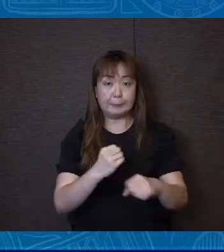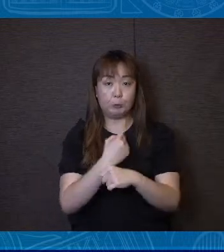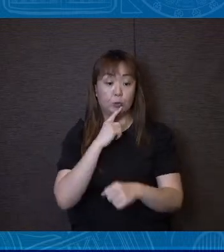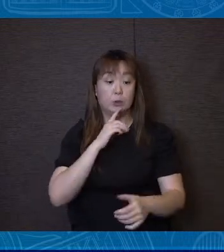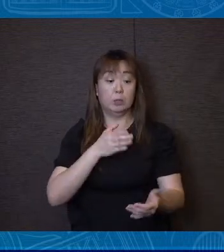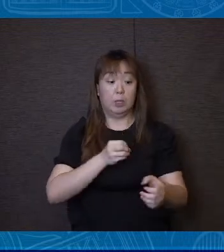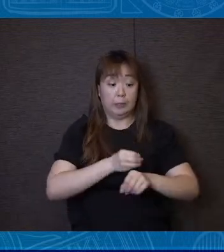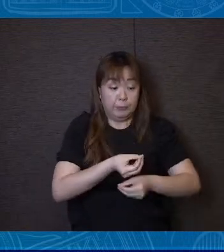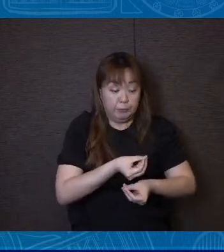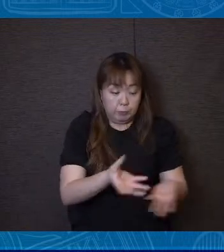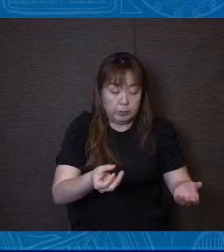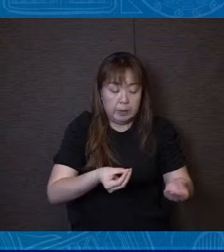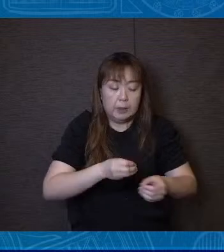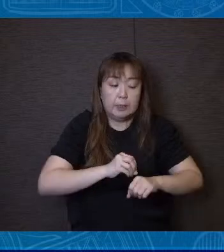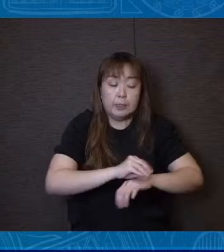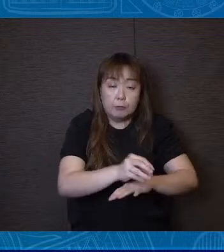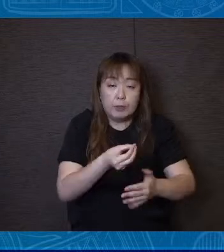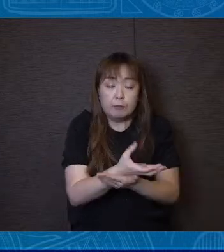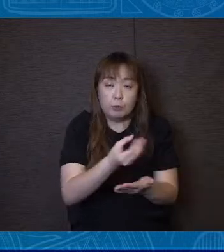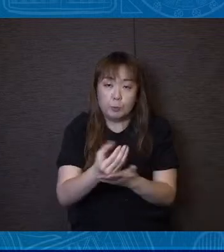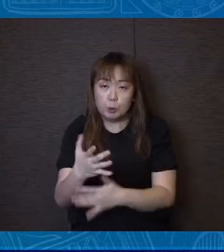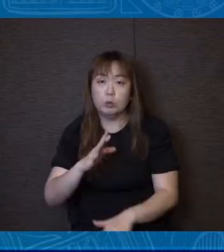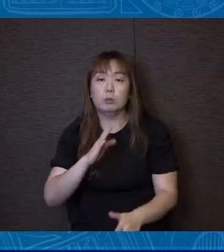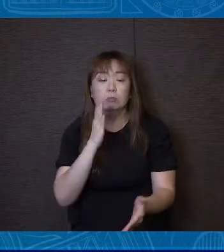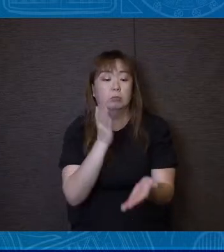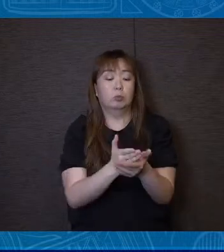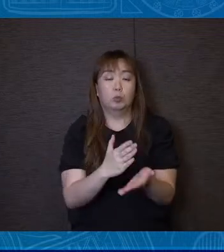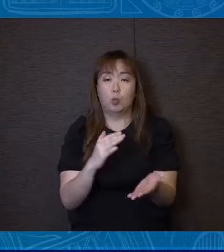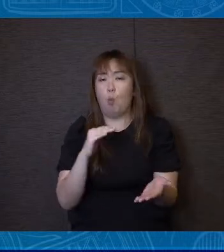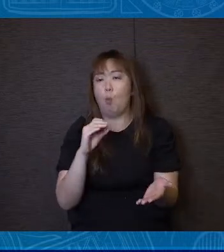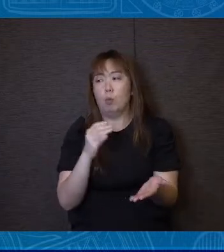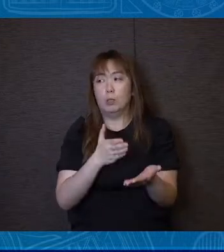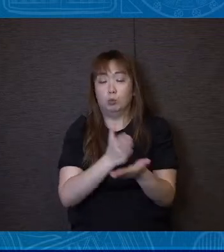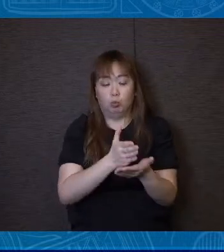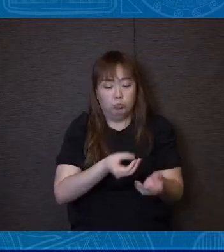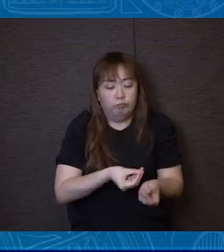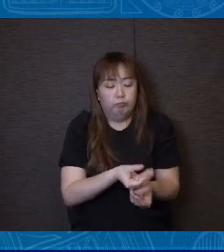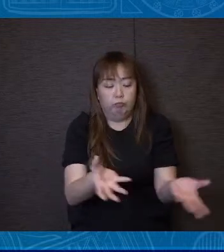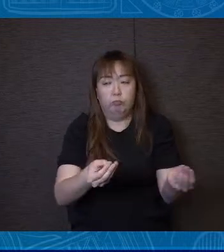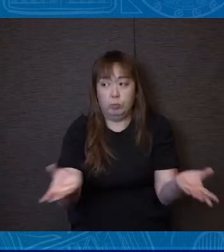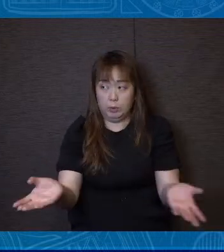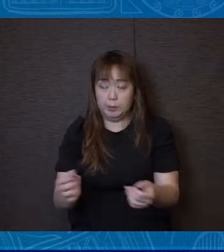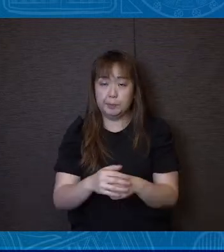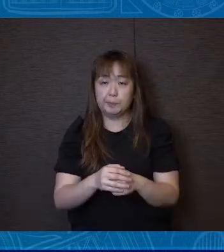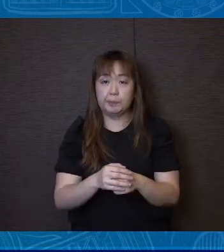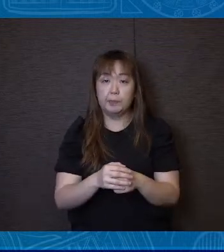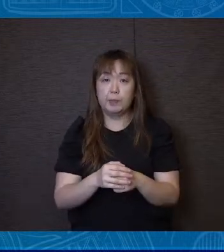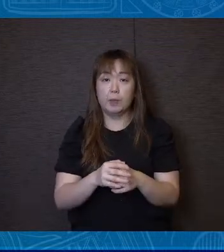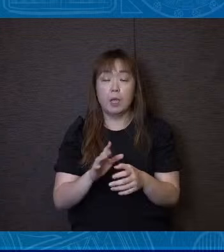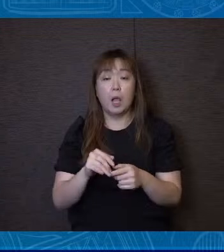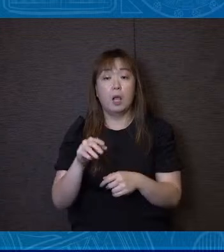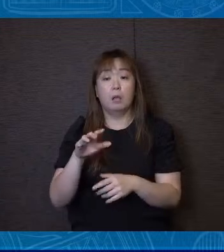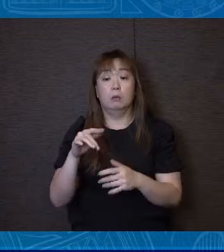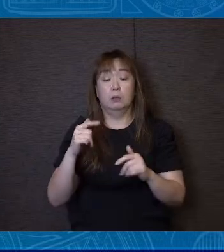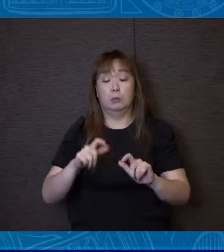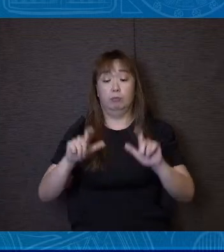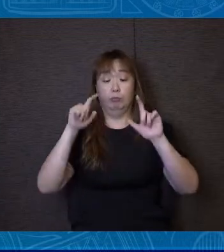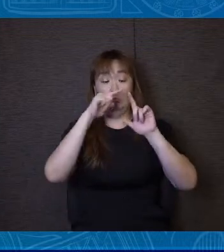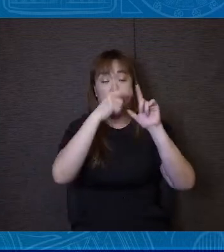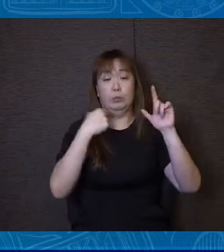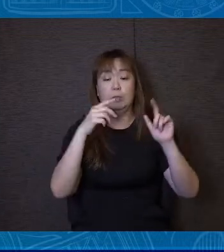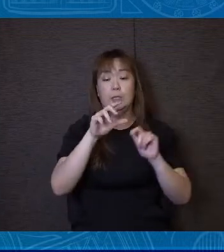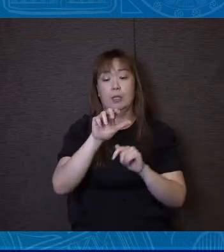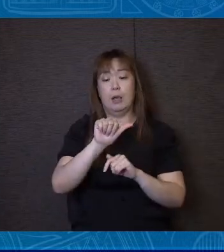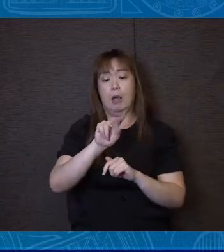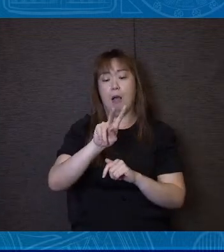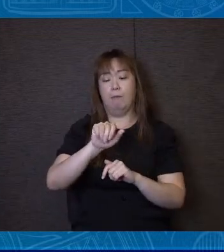and to sort of cross-reference. And so it's not maybe as exciting as these avatars that you might see that are AI-driven, but